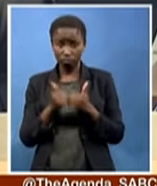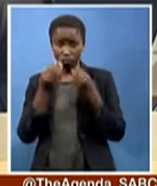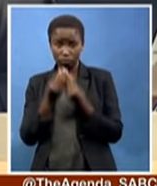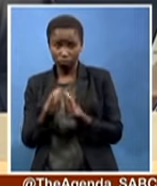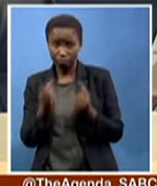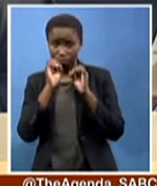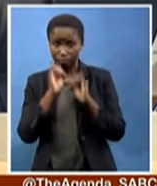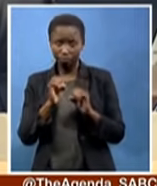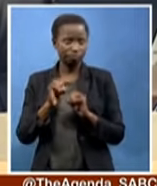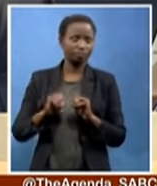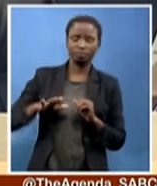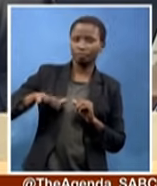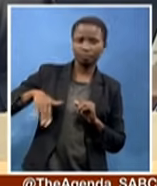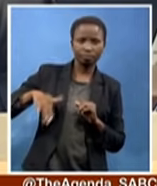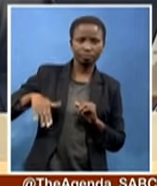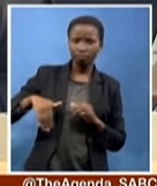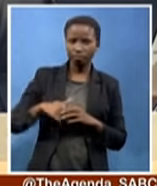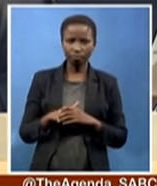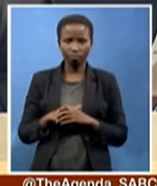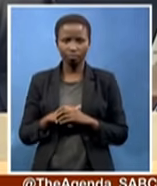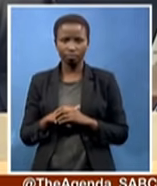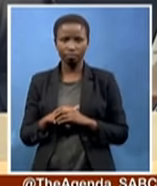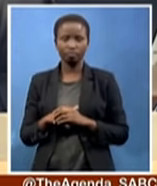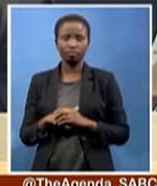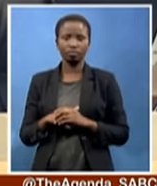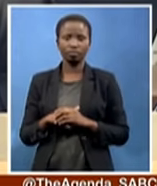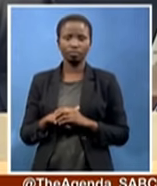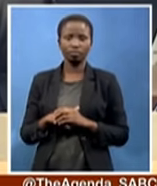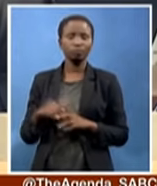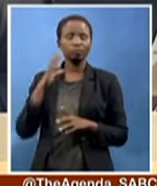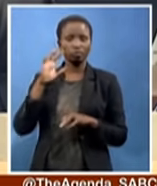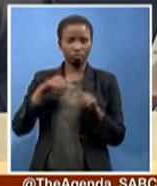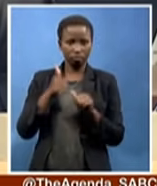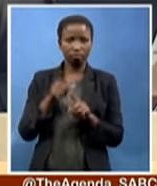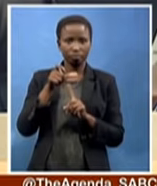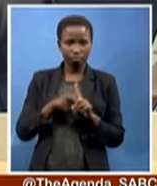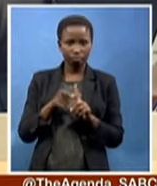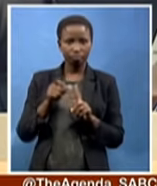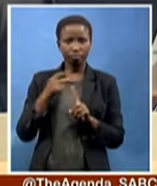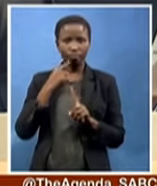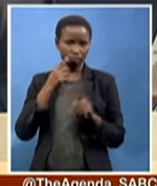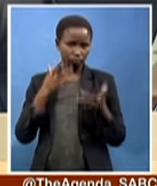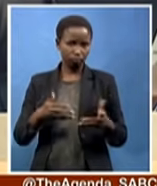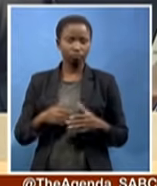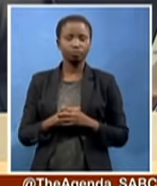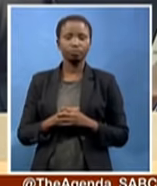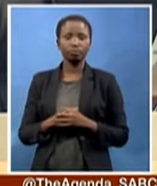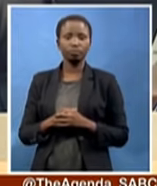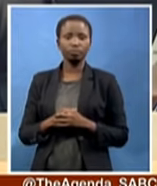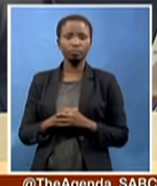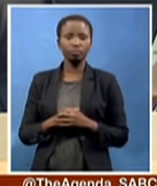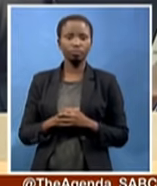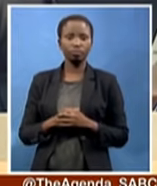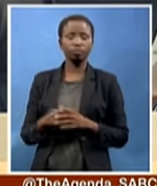organization after he had mentioned it. At the time, the statement did not prompt